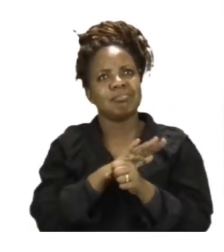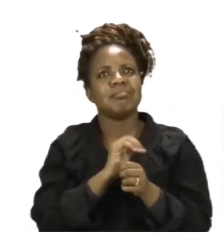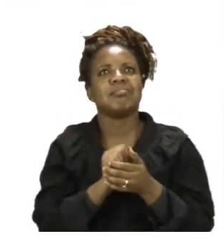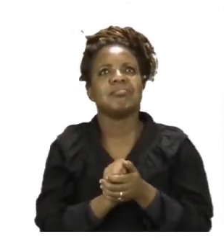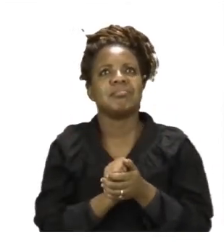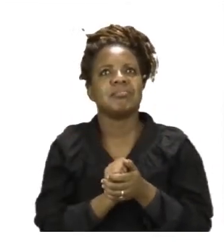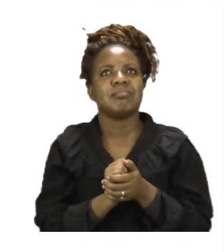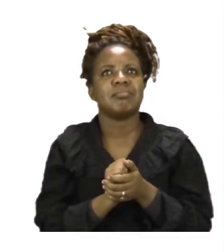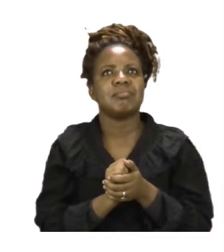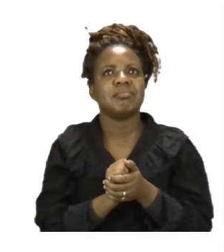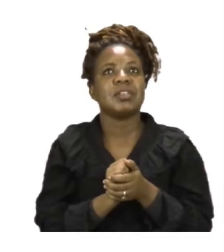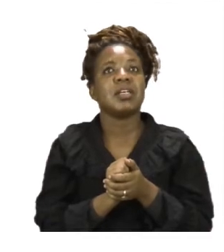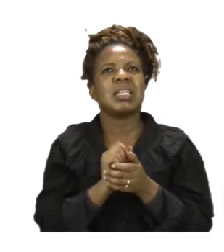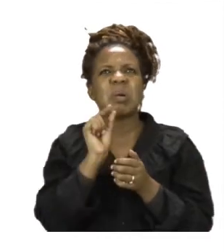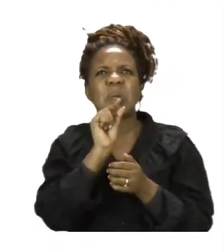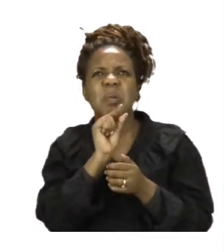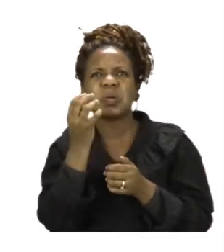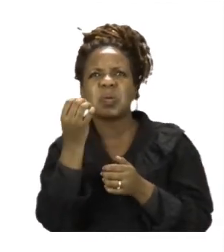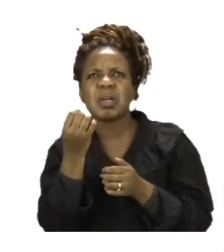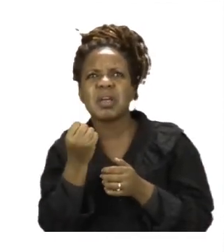is underneath.